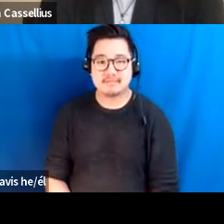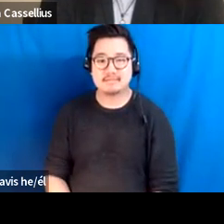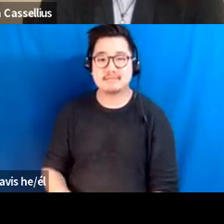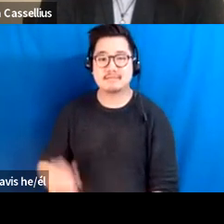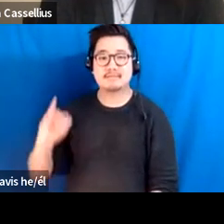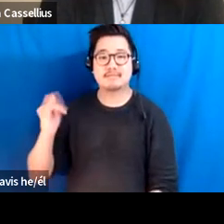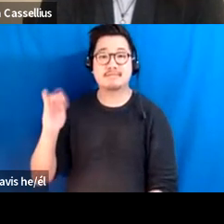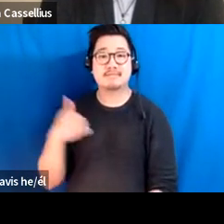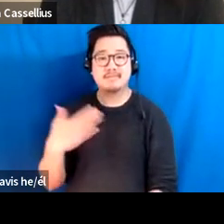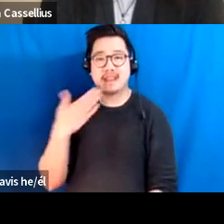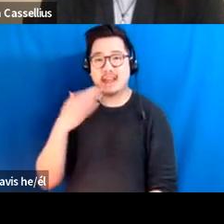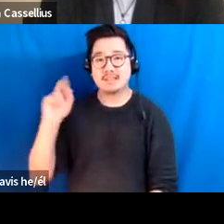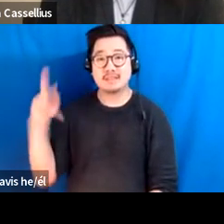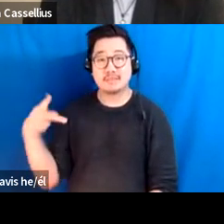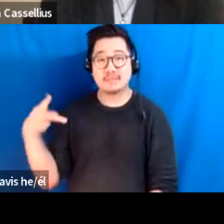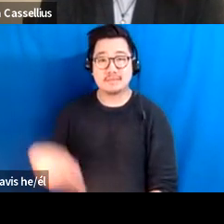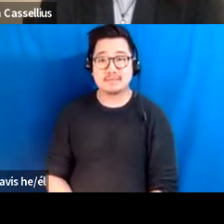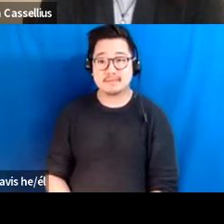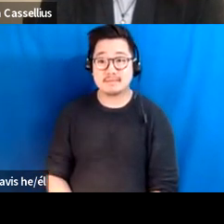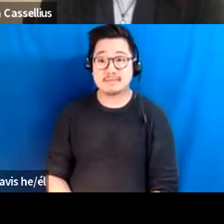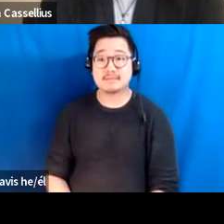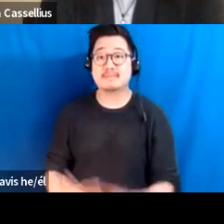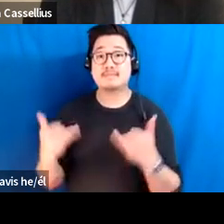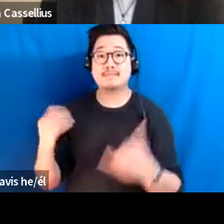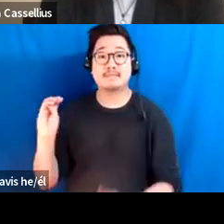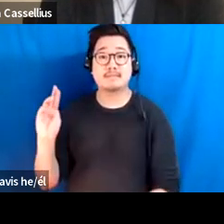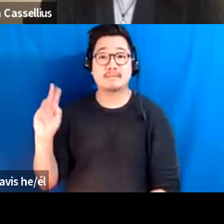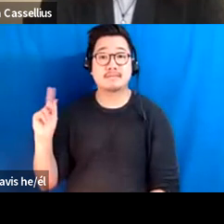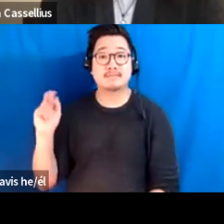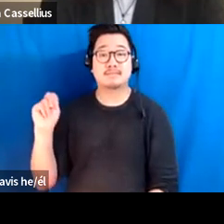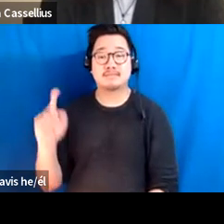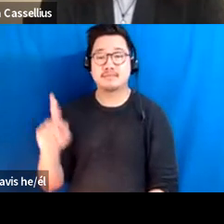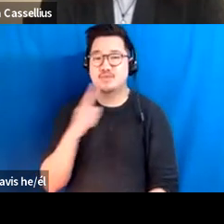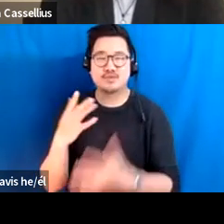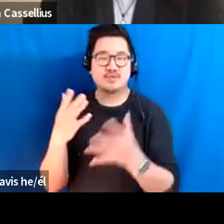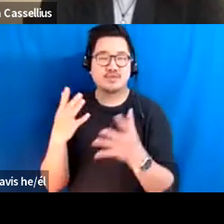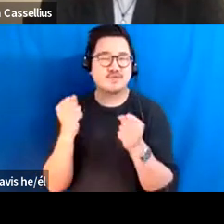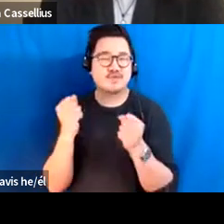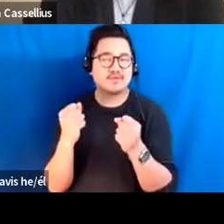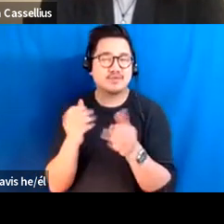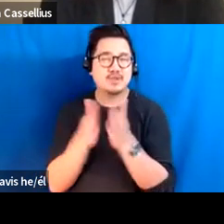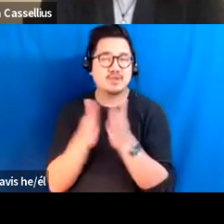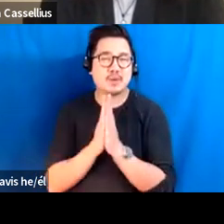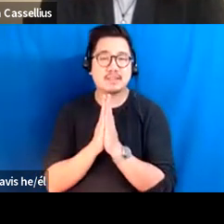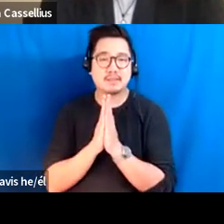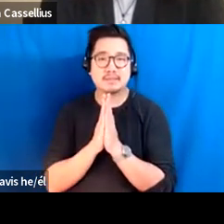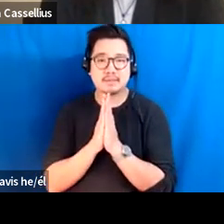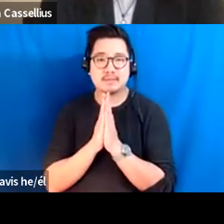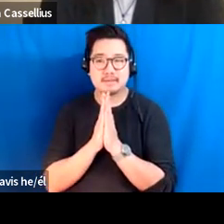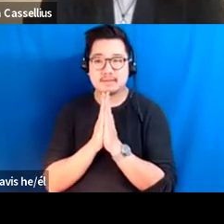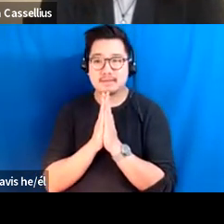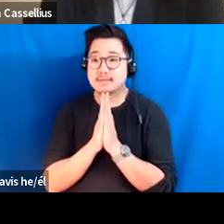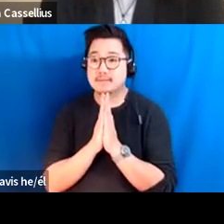thank you superintendent mr train oh just a very quick quick uh request if um